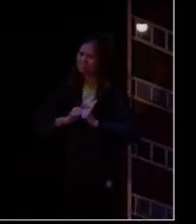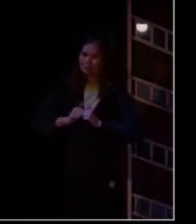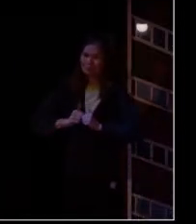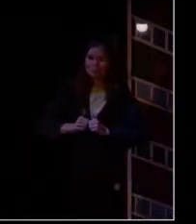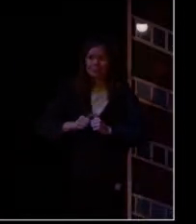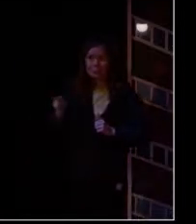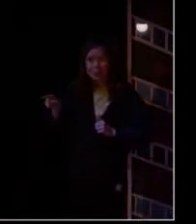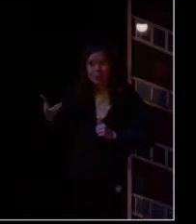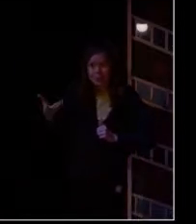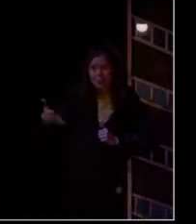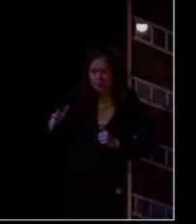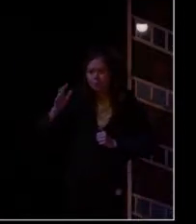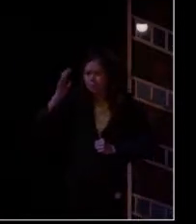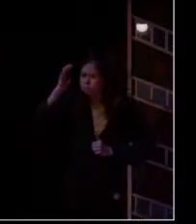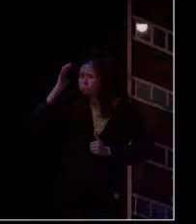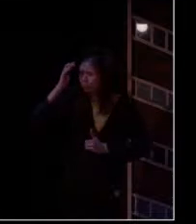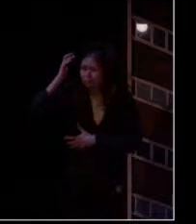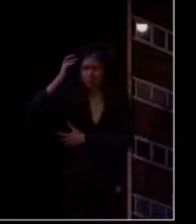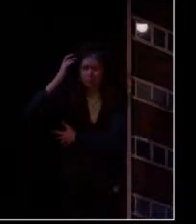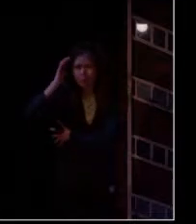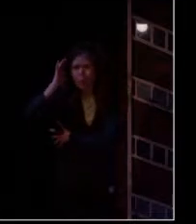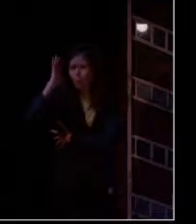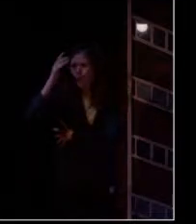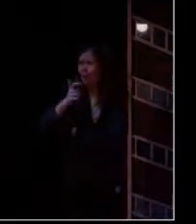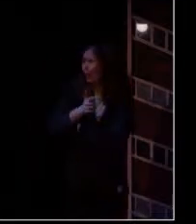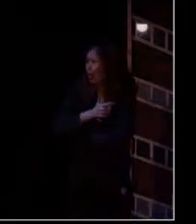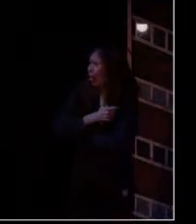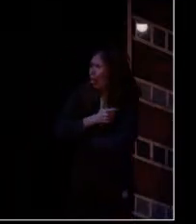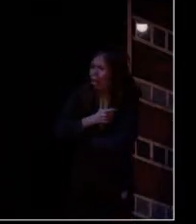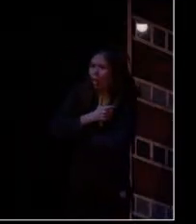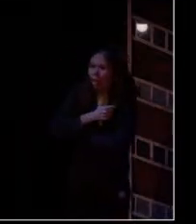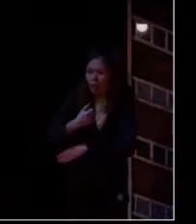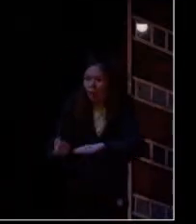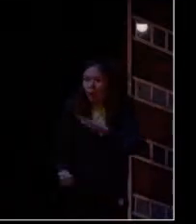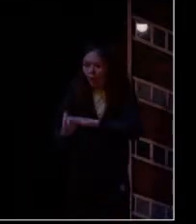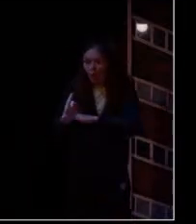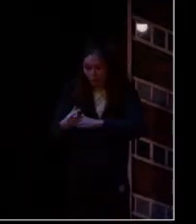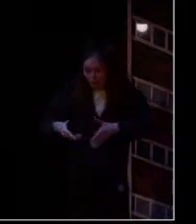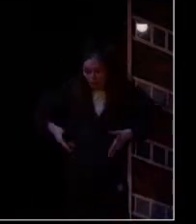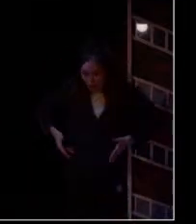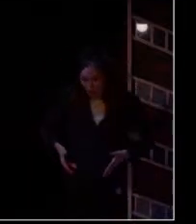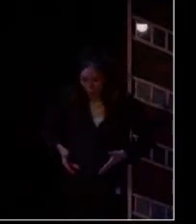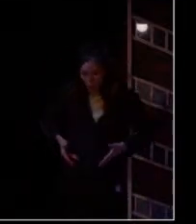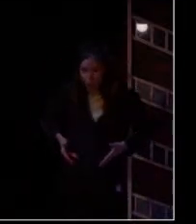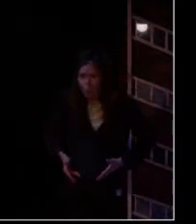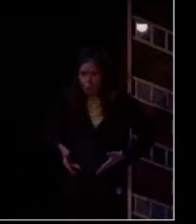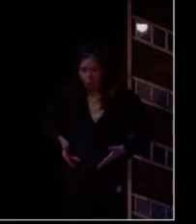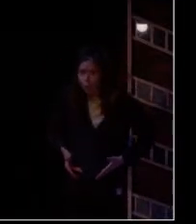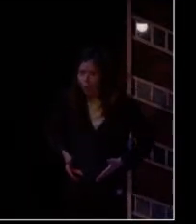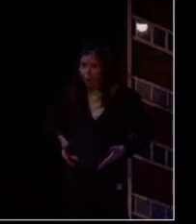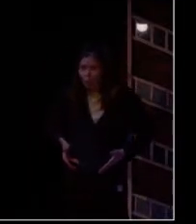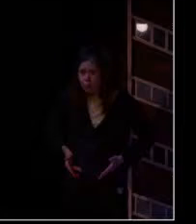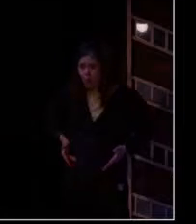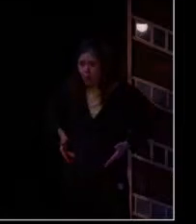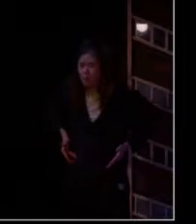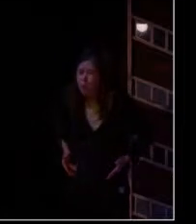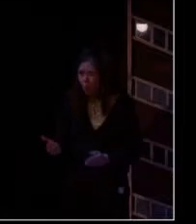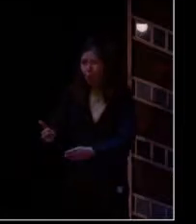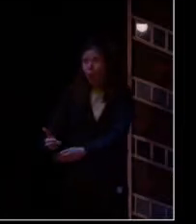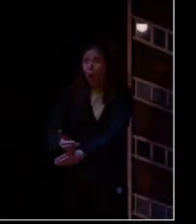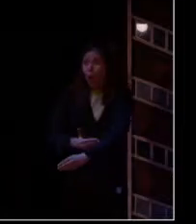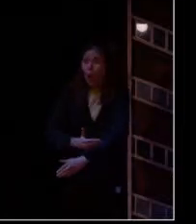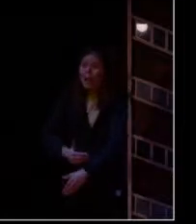Despite her fight and woes, which never, as expectant mother, brave better, she has before a time given